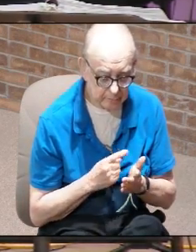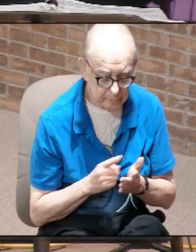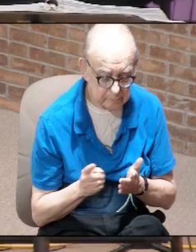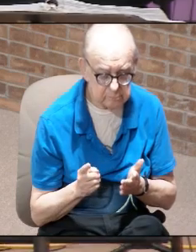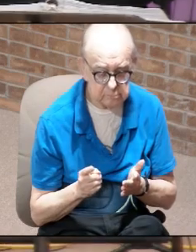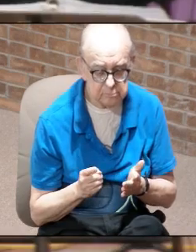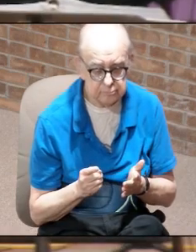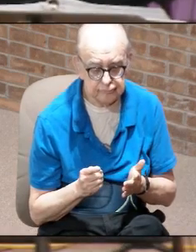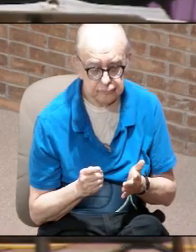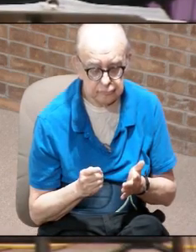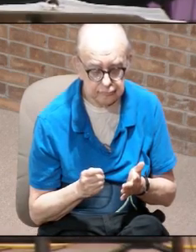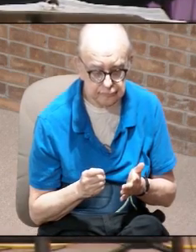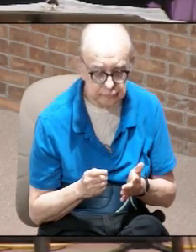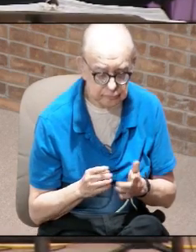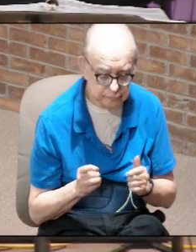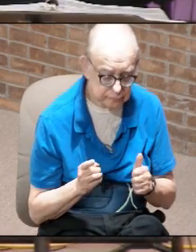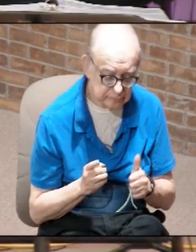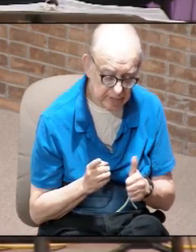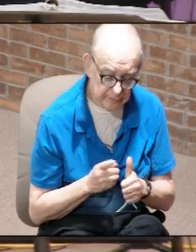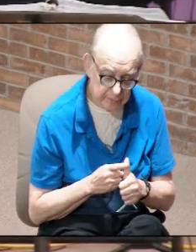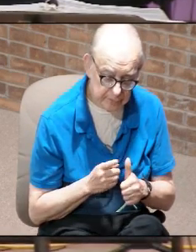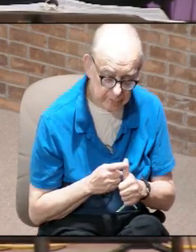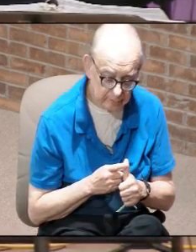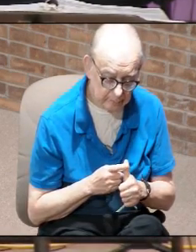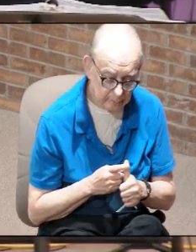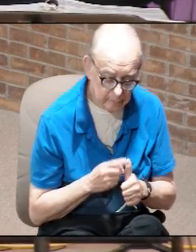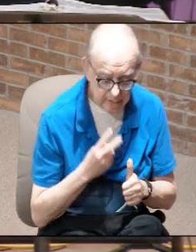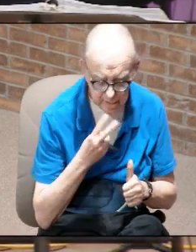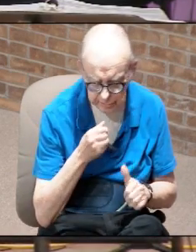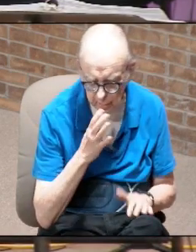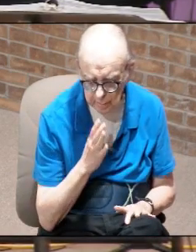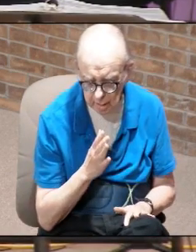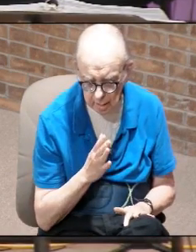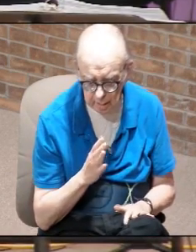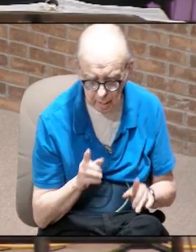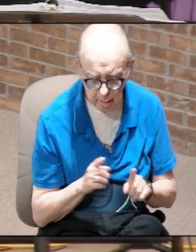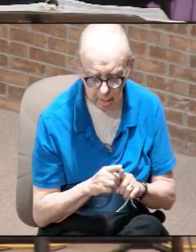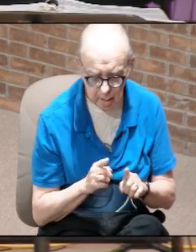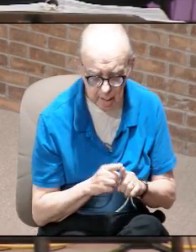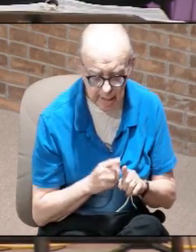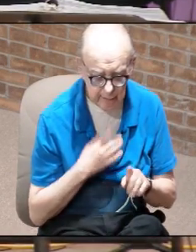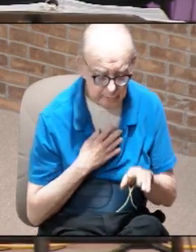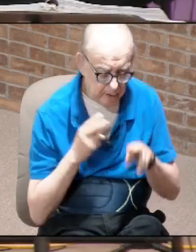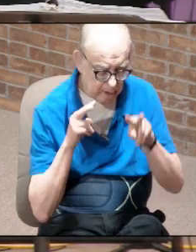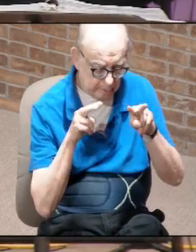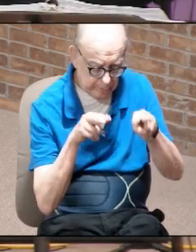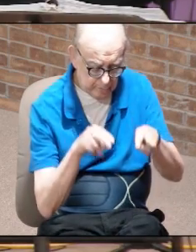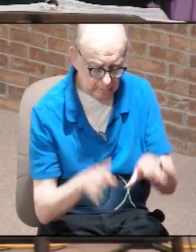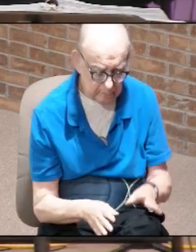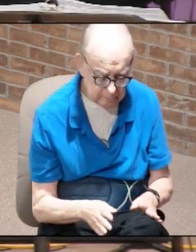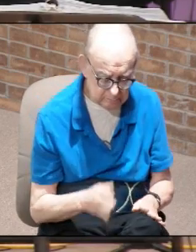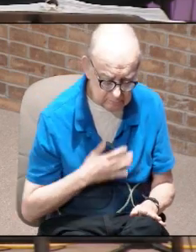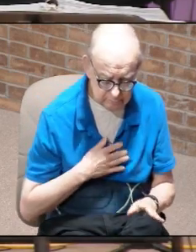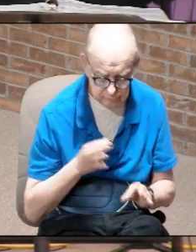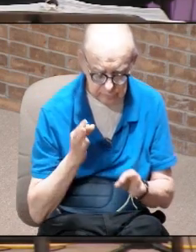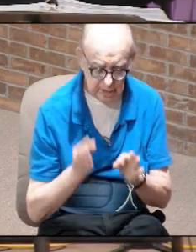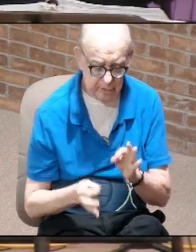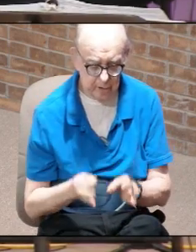like this. At first, I saw God as my observer, my